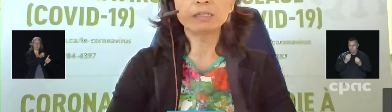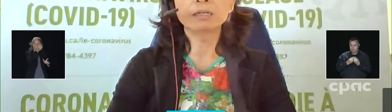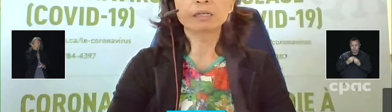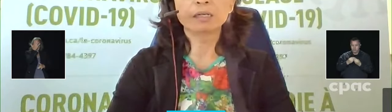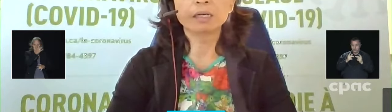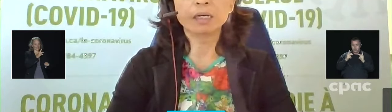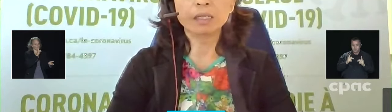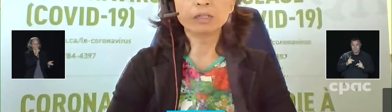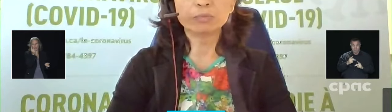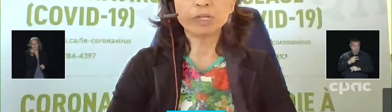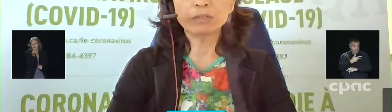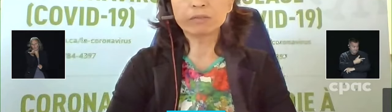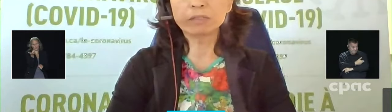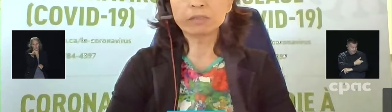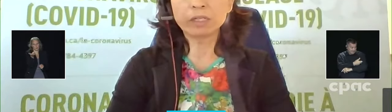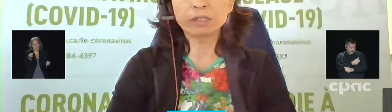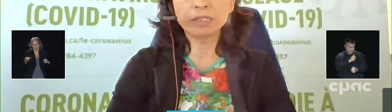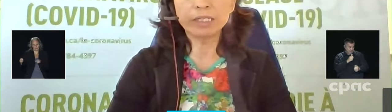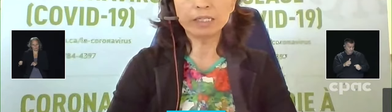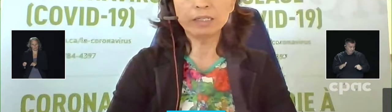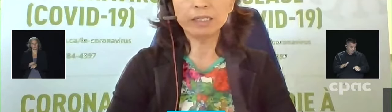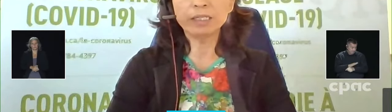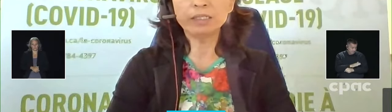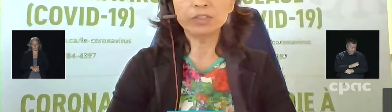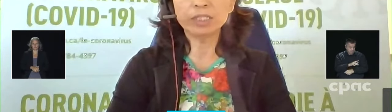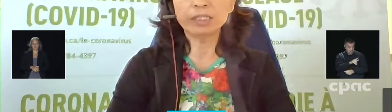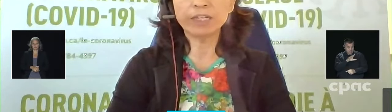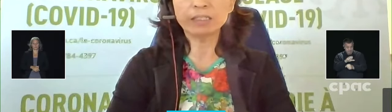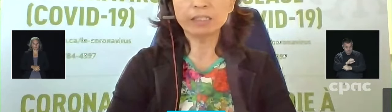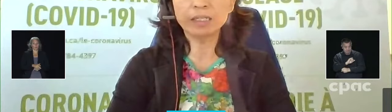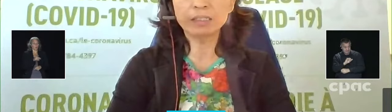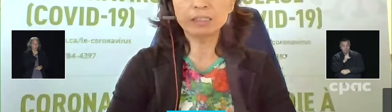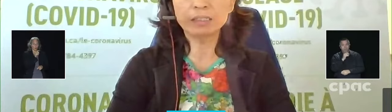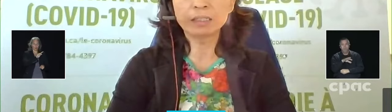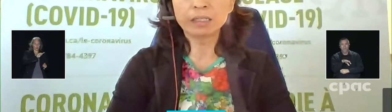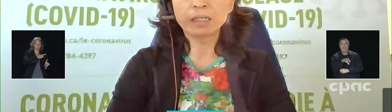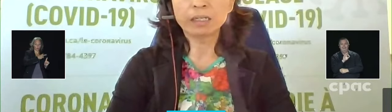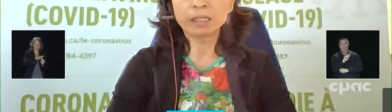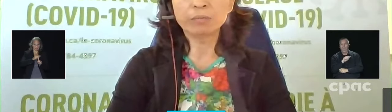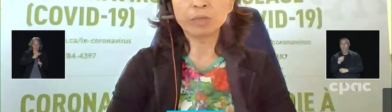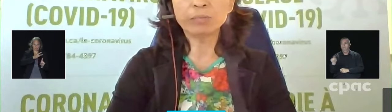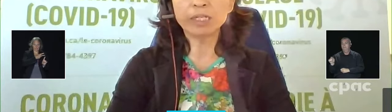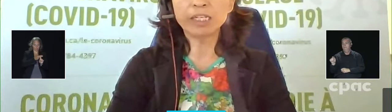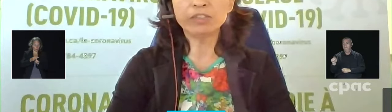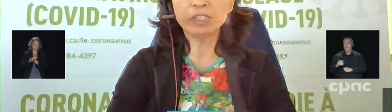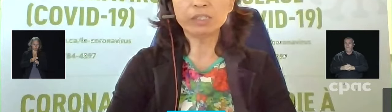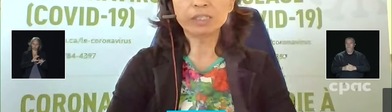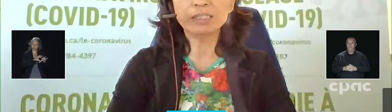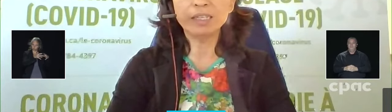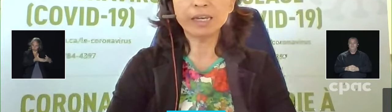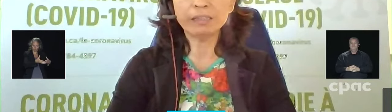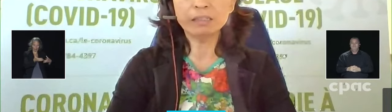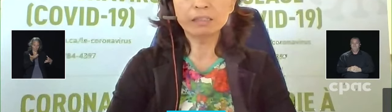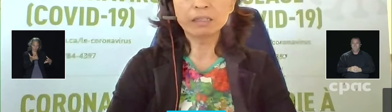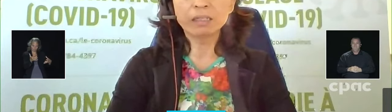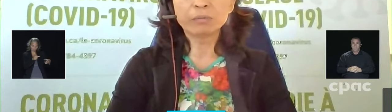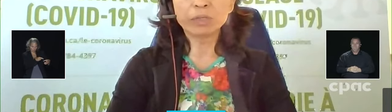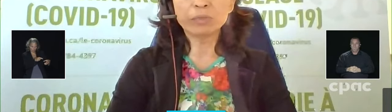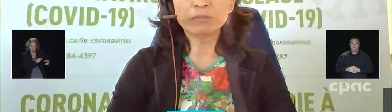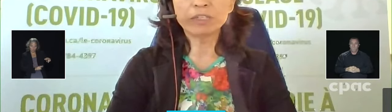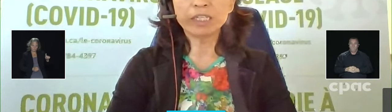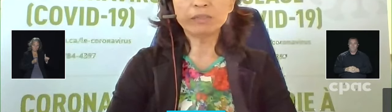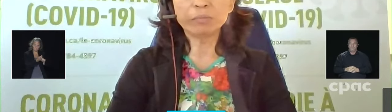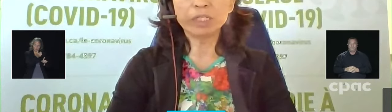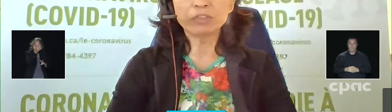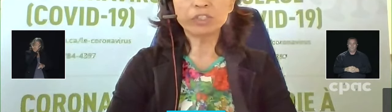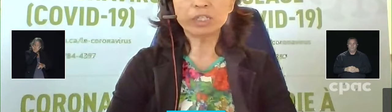not seeing those breakthroughs occurring in the initially vaccinated populations as yet,